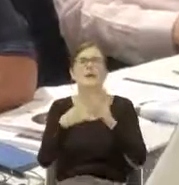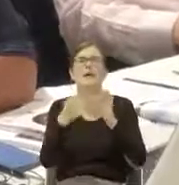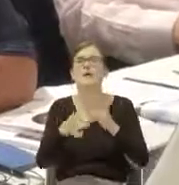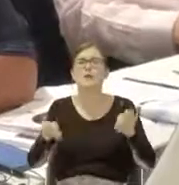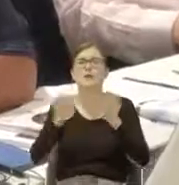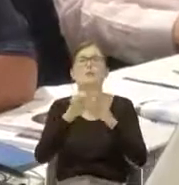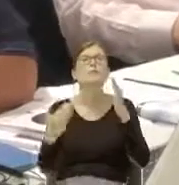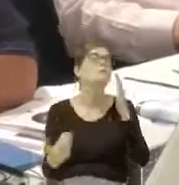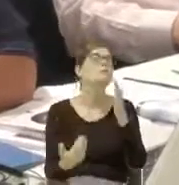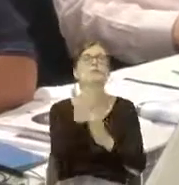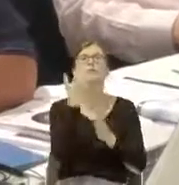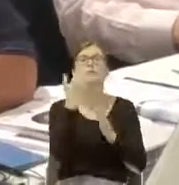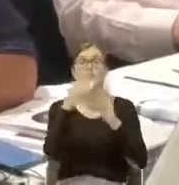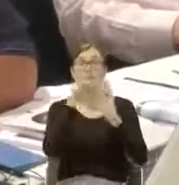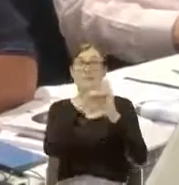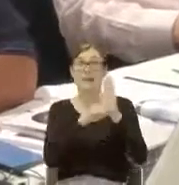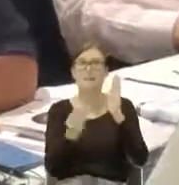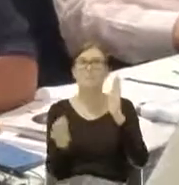specific urban policies.